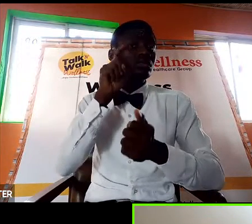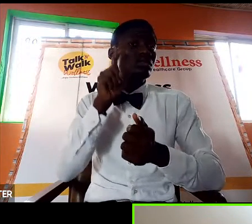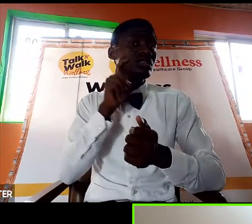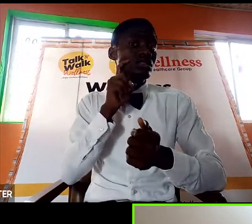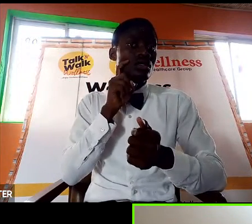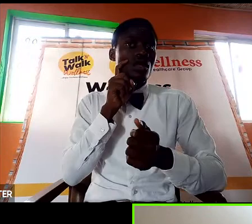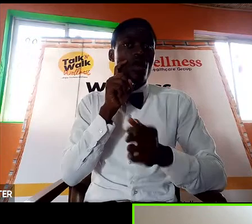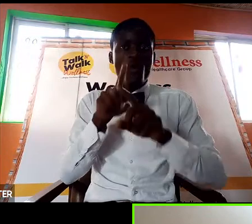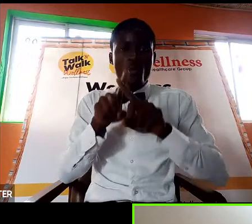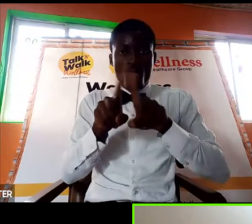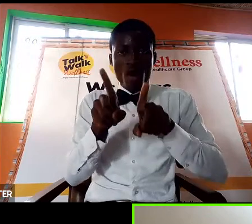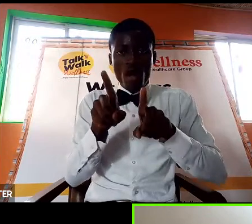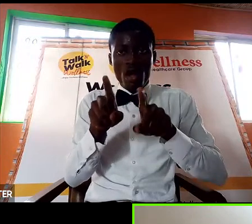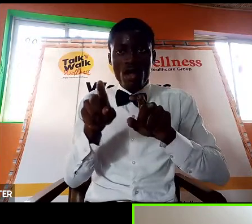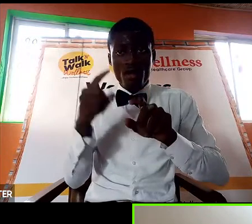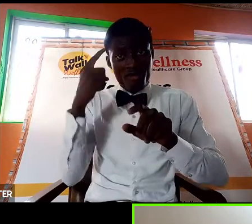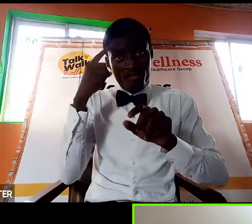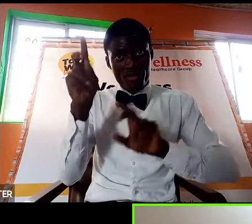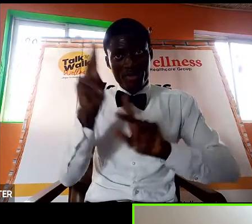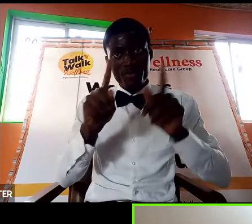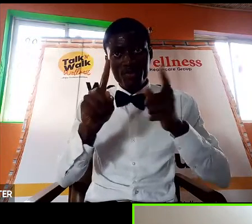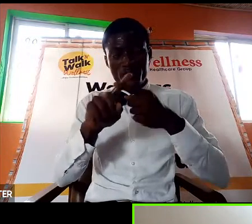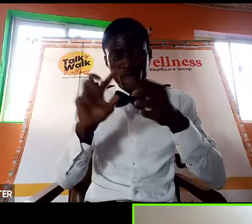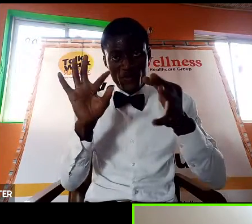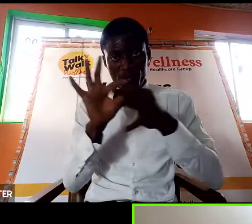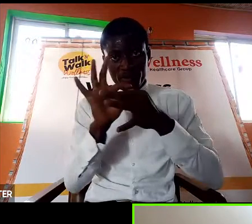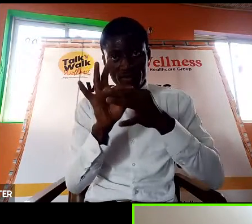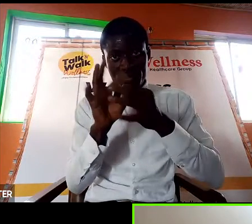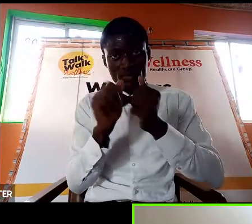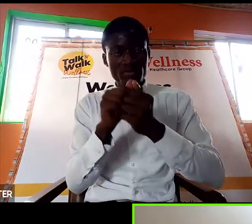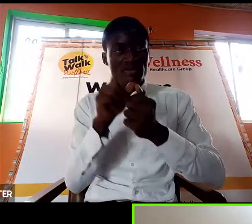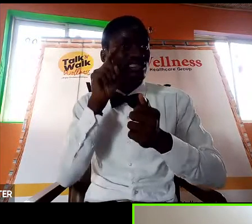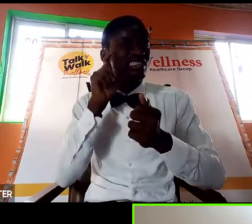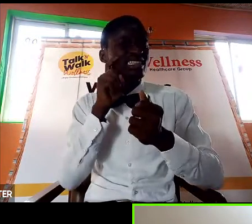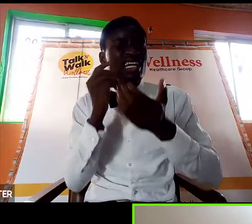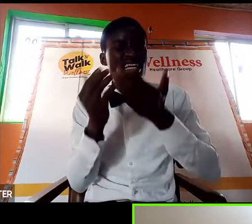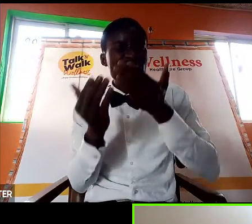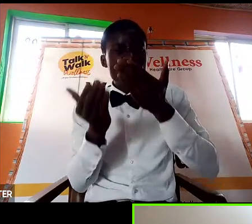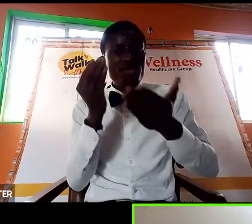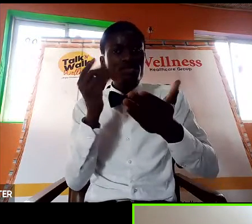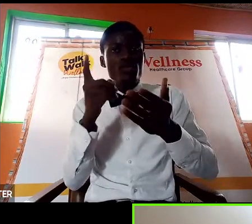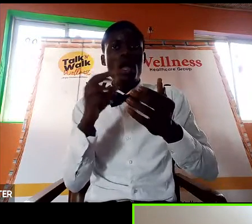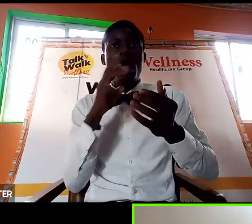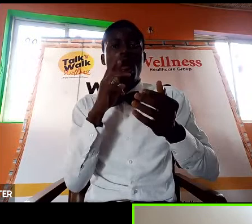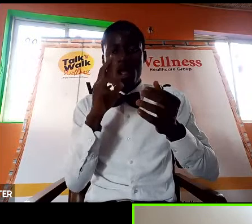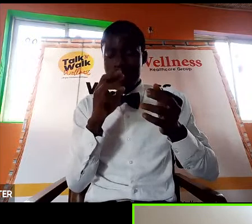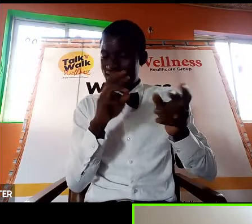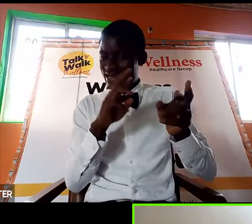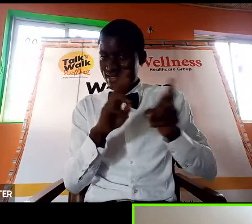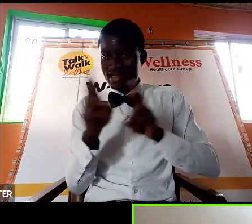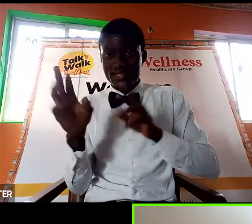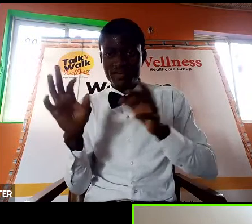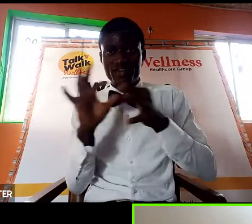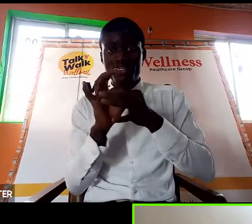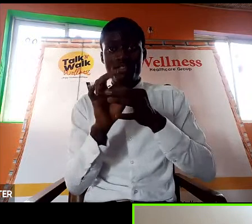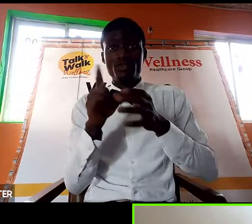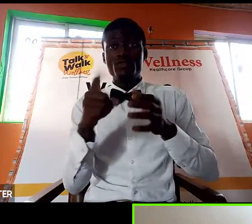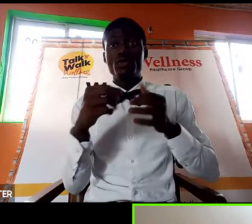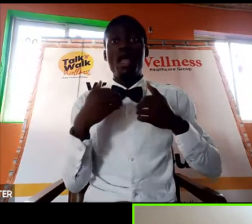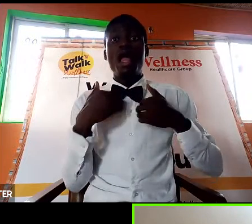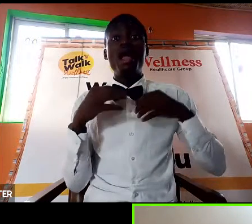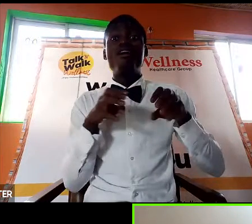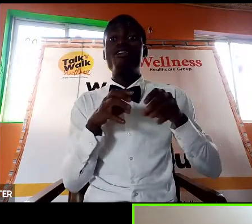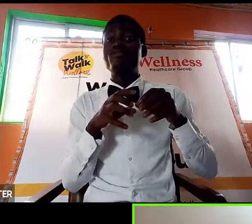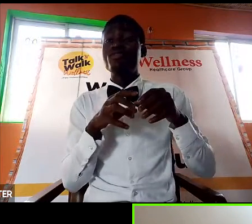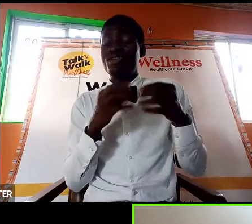to connect with sex, it might be like maybe you have been connecting, you're already connected, you've done a lot of love making and you are connected. So